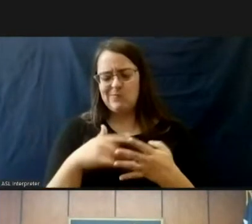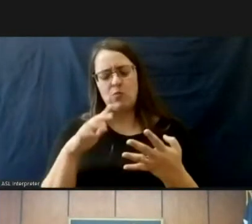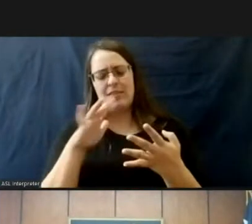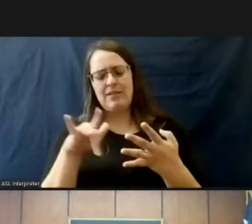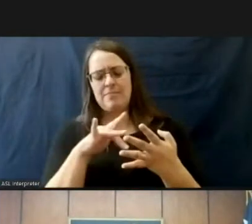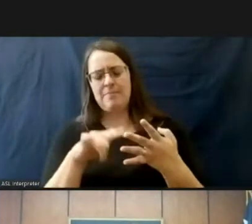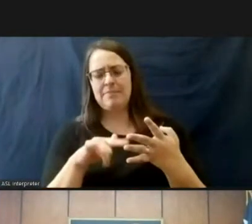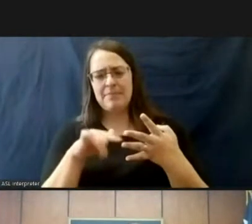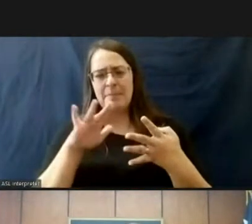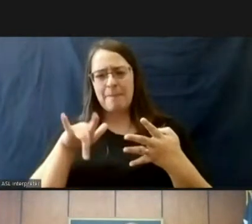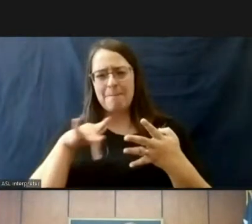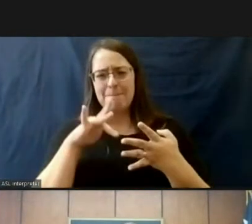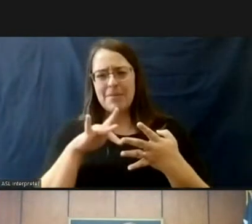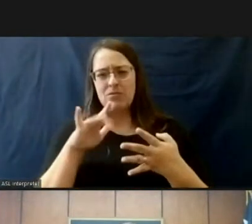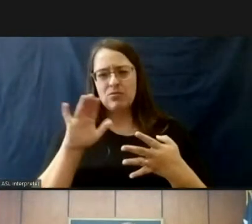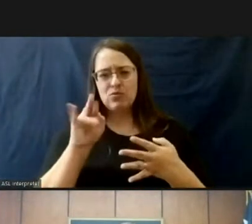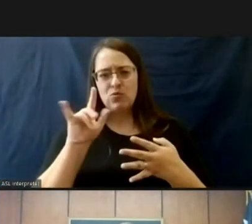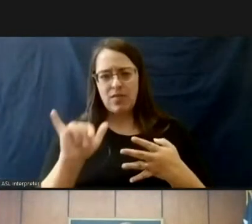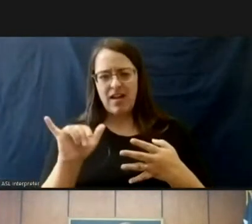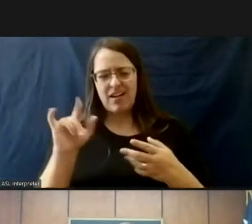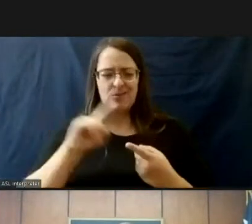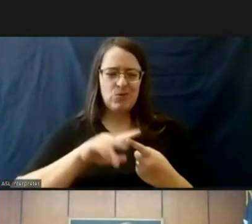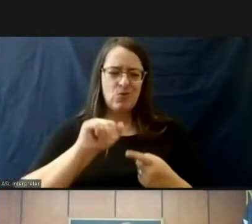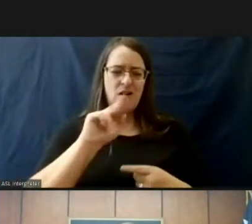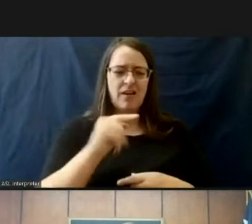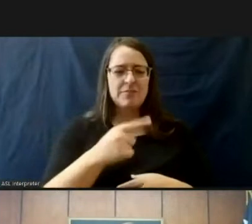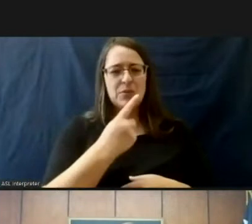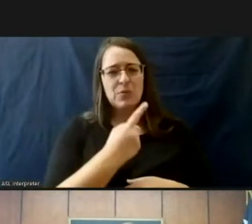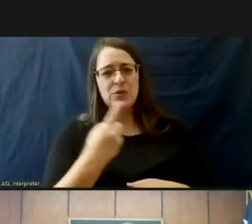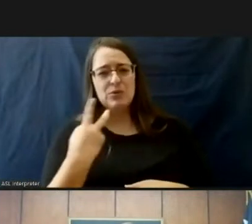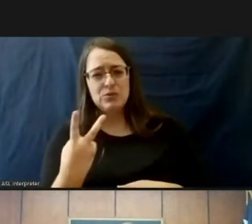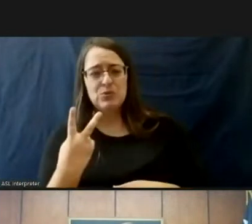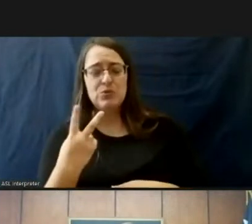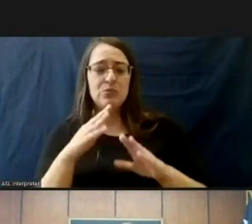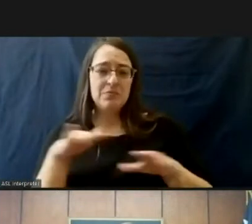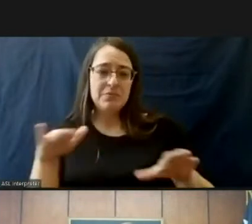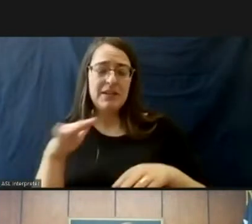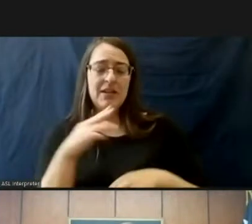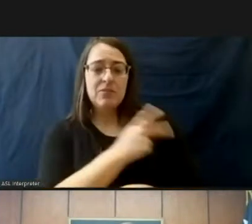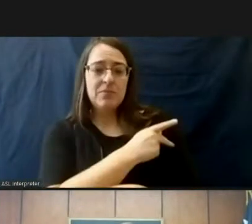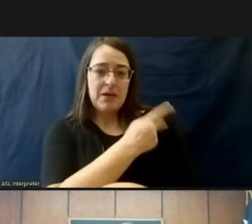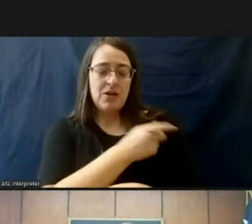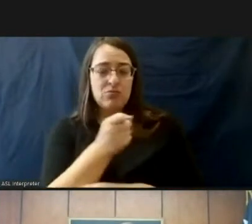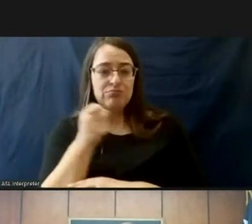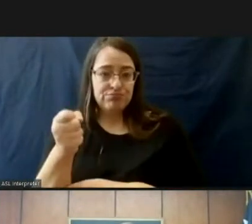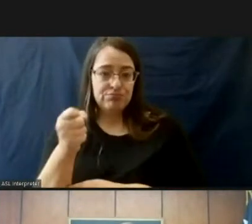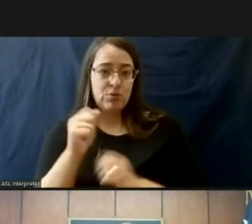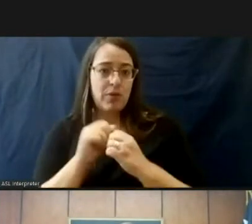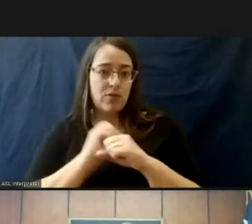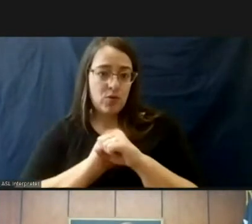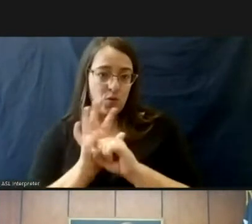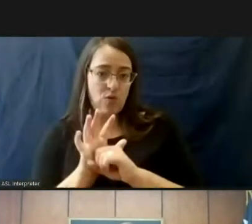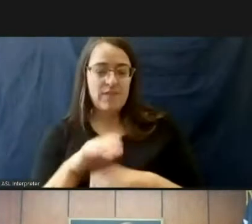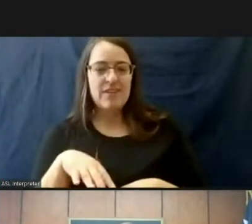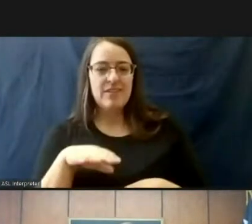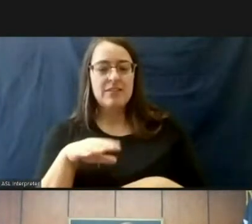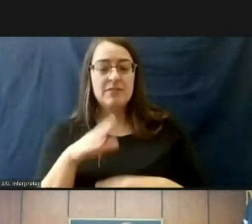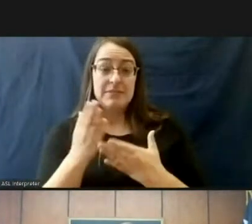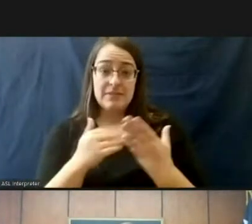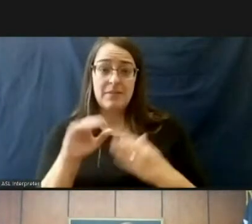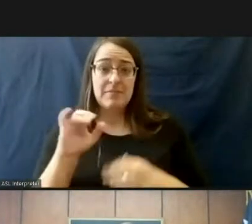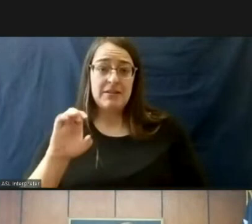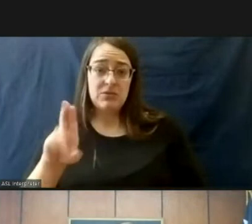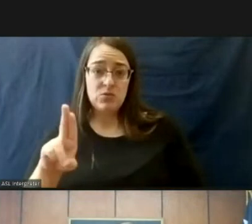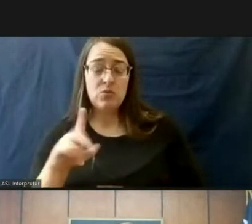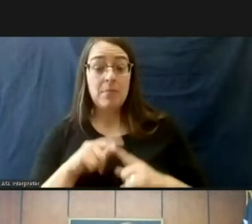mid-July period through August, where we've had 1 to 2 pediatric patients admitted with COVID-19 in our intensive care unit. At this time, we do